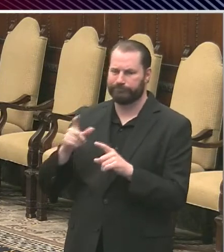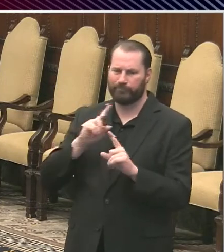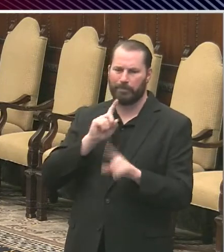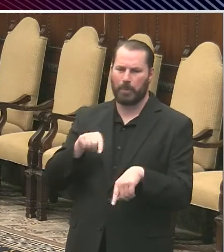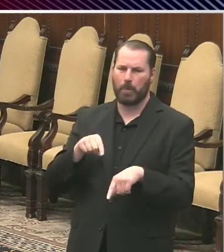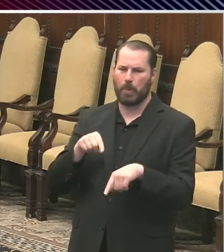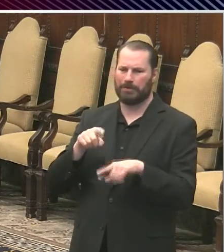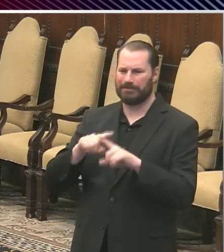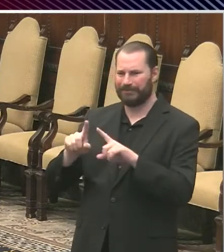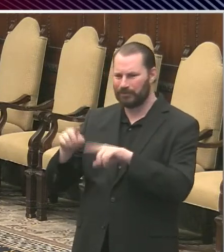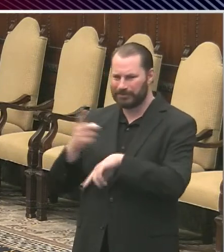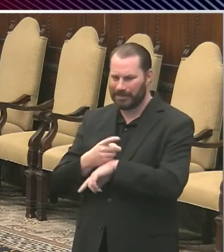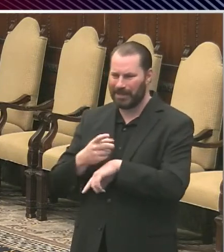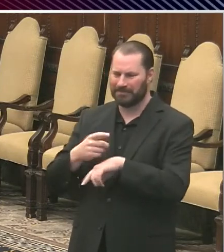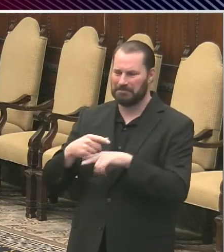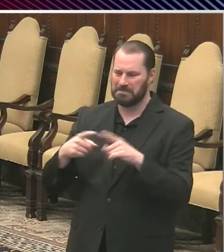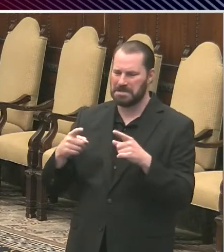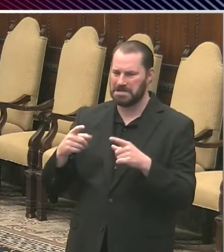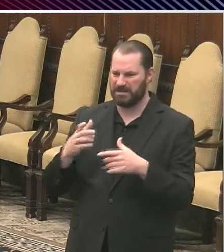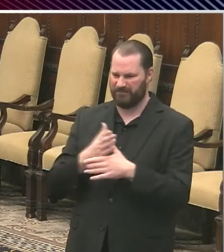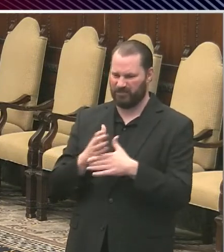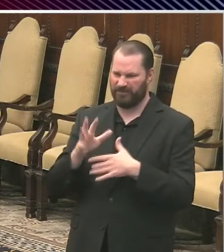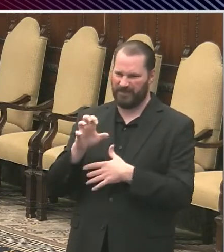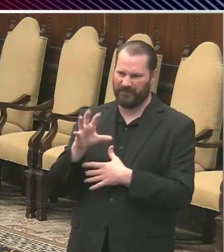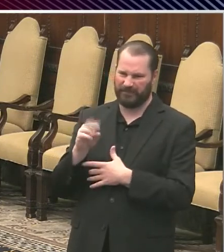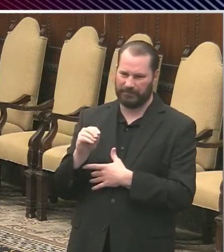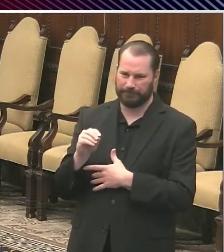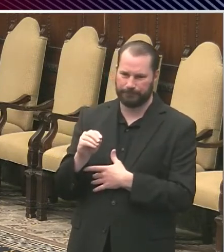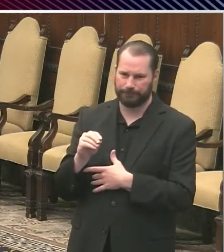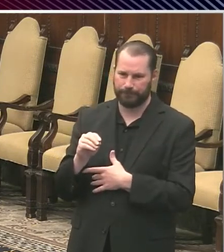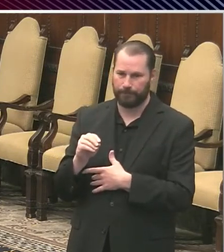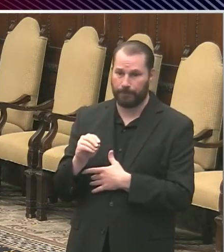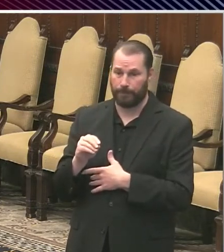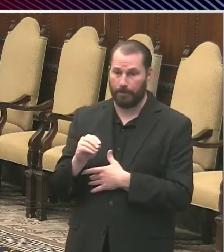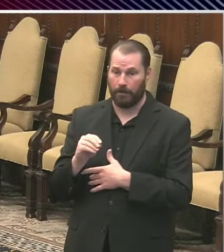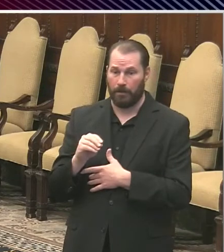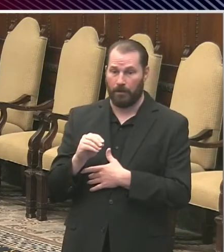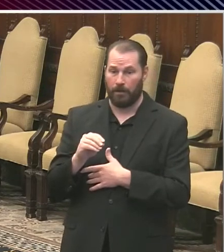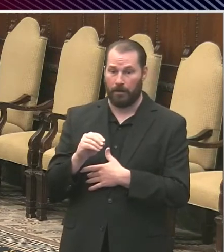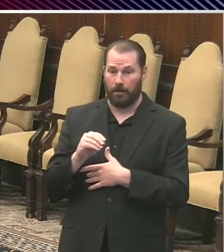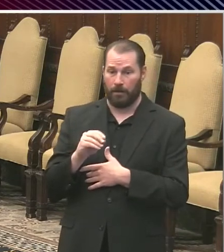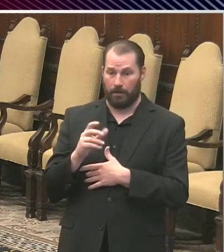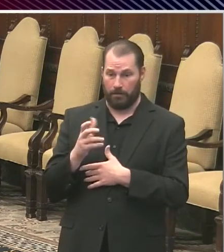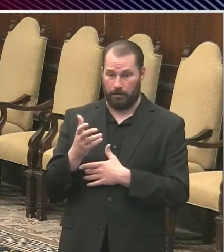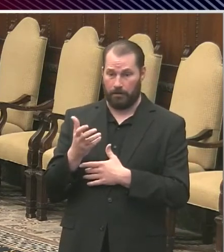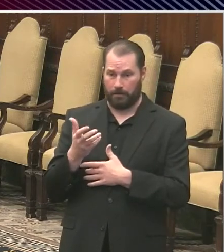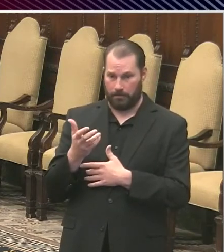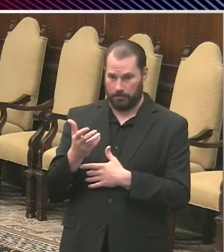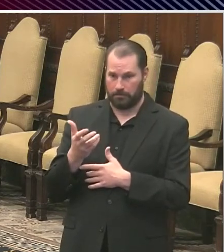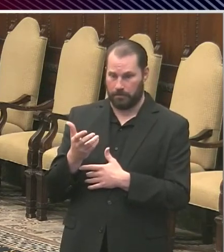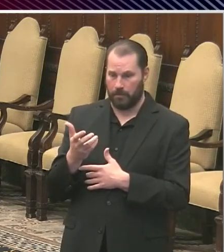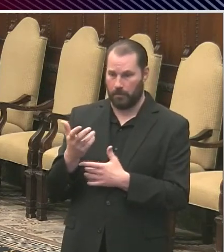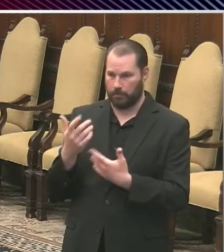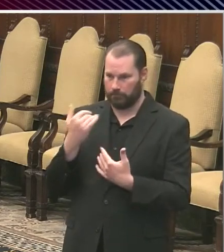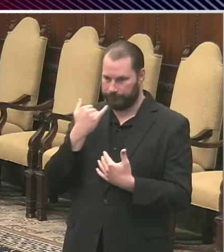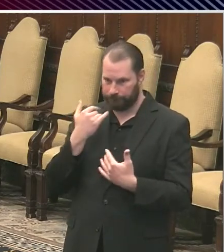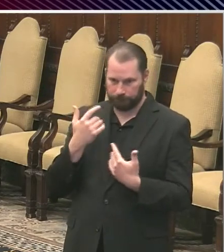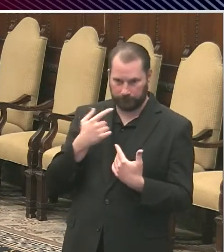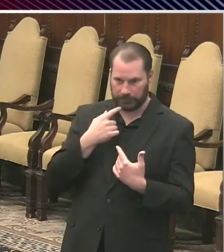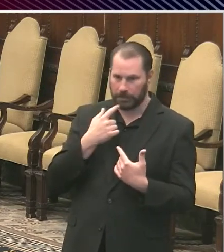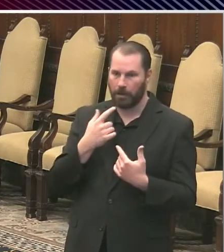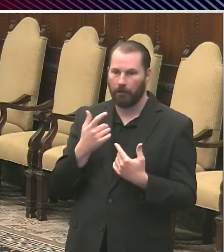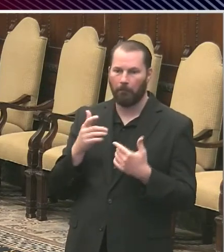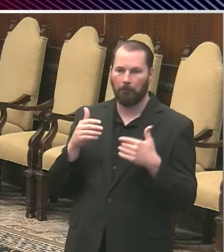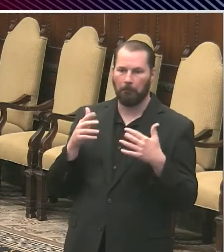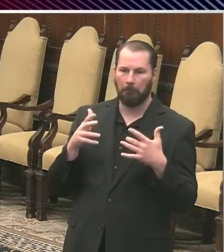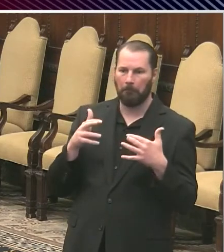so. But when we can go back and say, okay, we're consistently hitting below that 550 peak, we can say we're below it. And